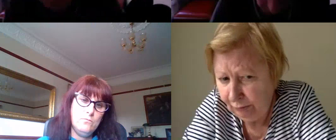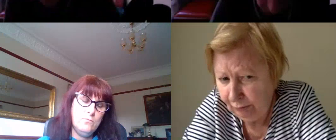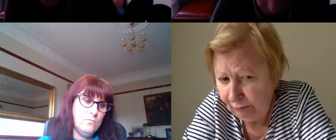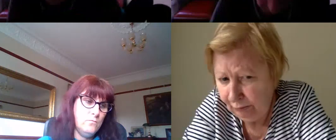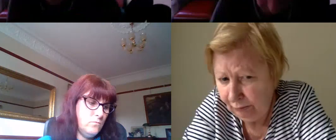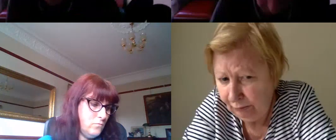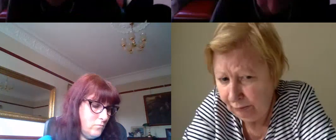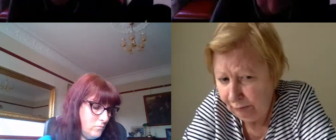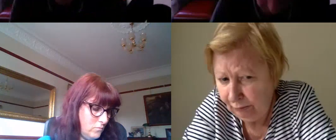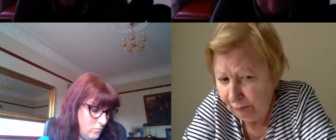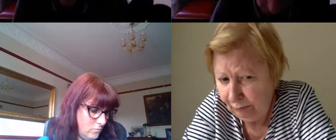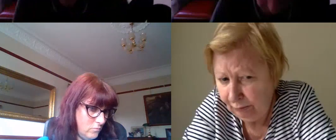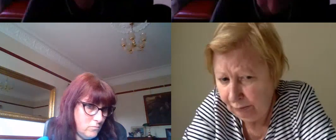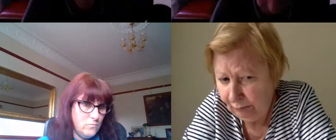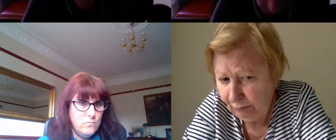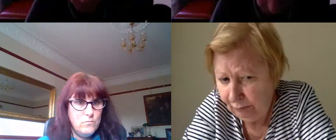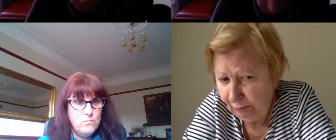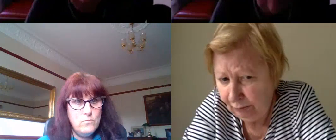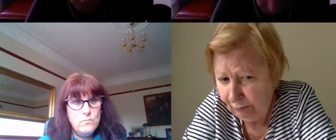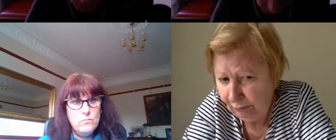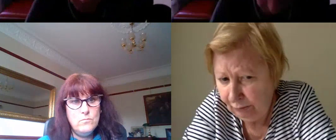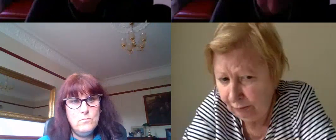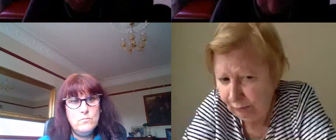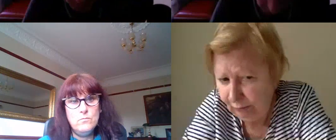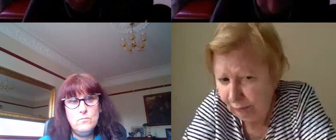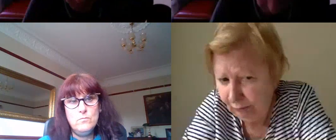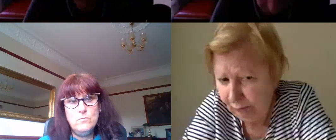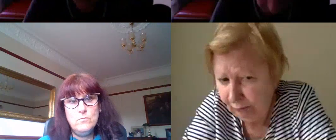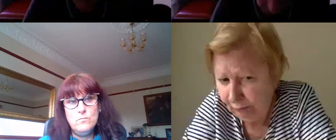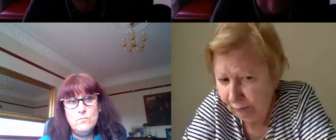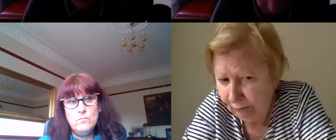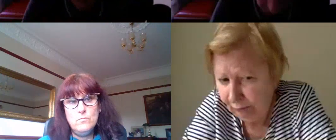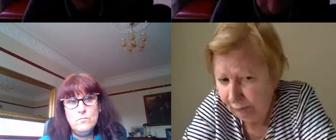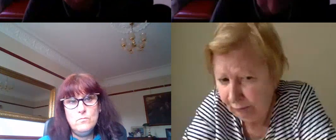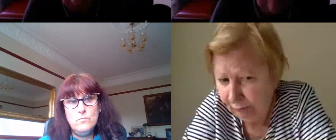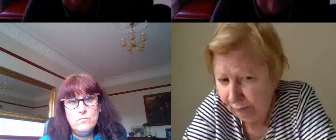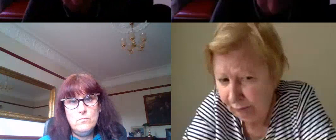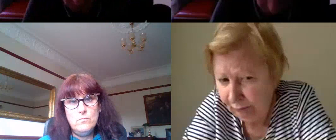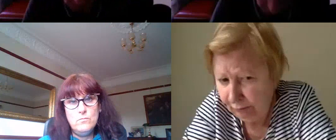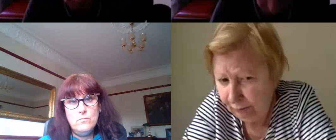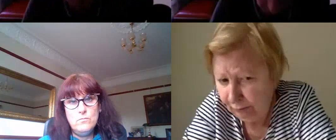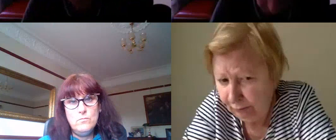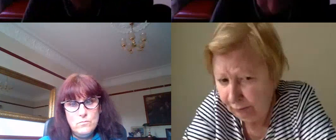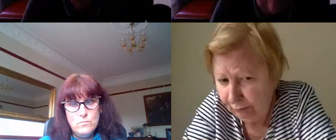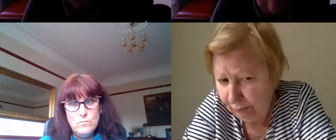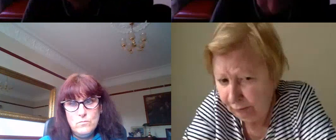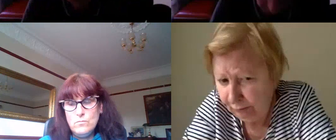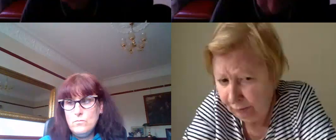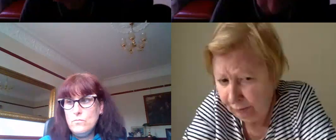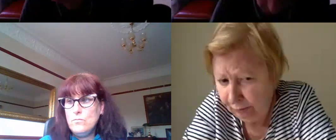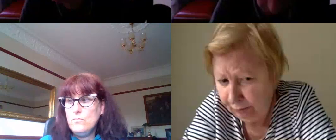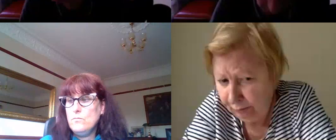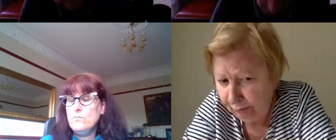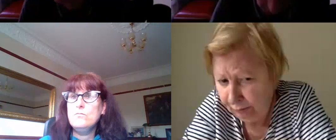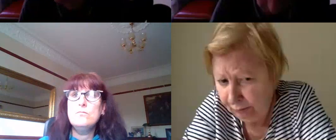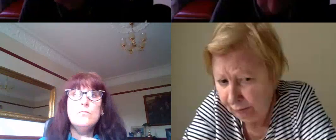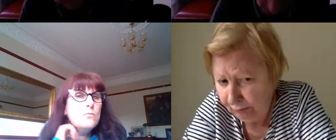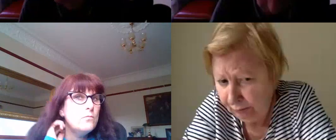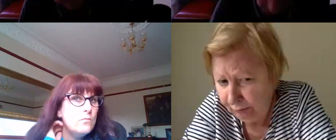people coming from different places for kind of agents. Is there a limit